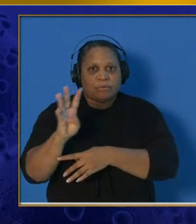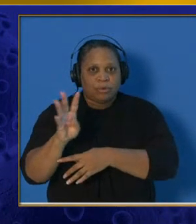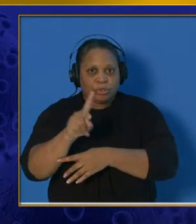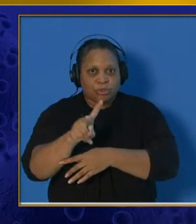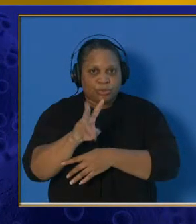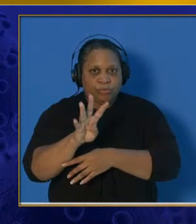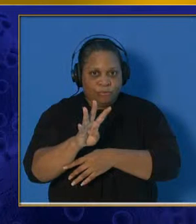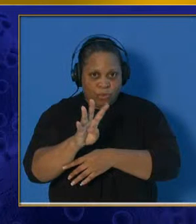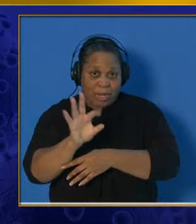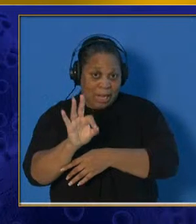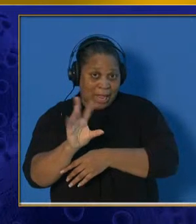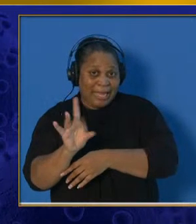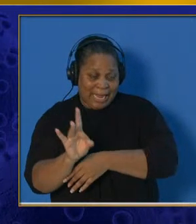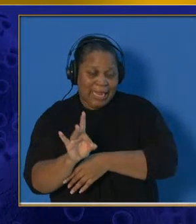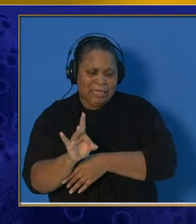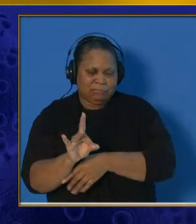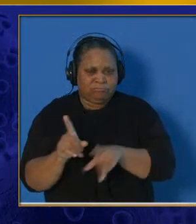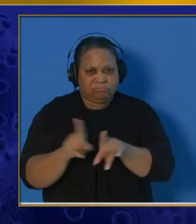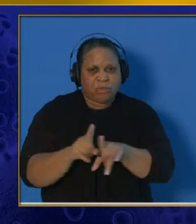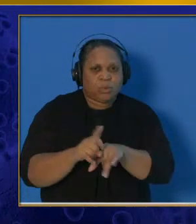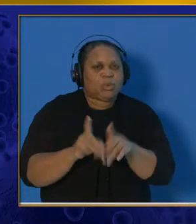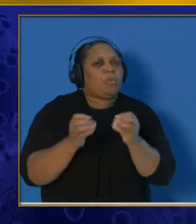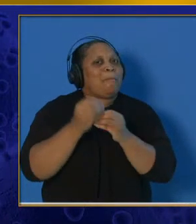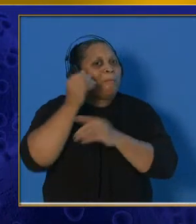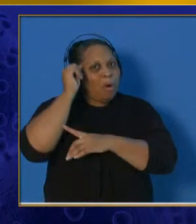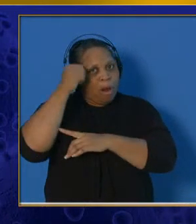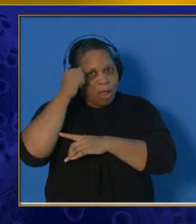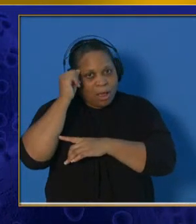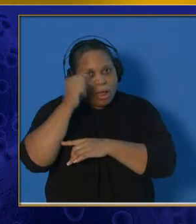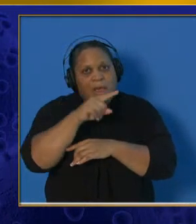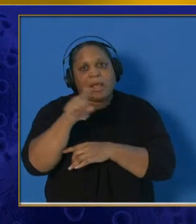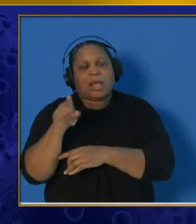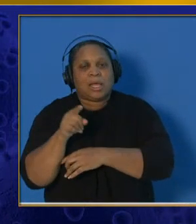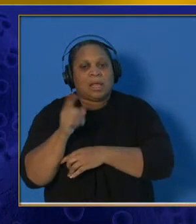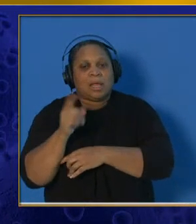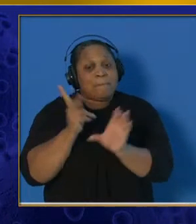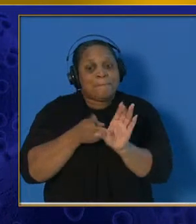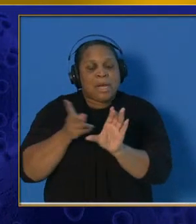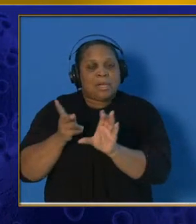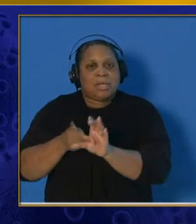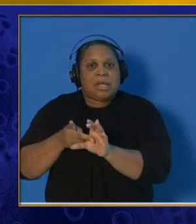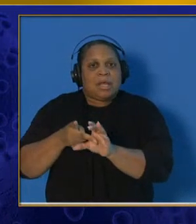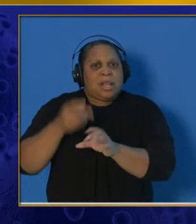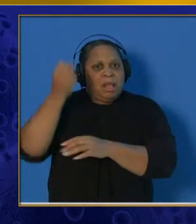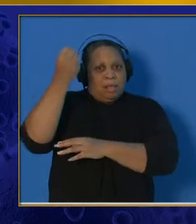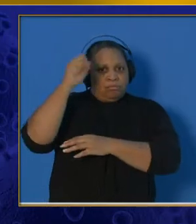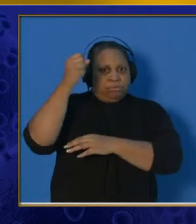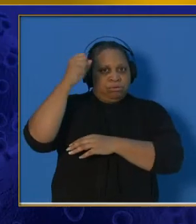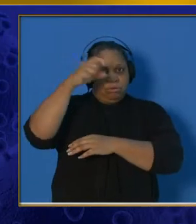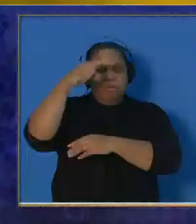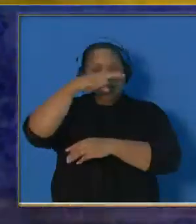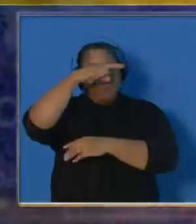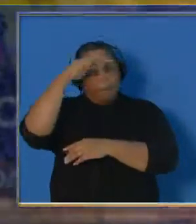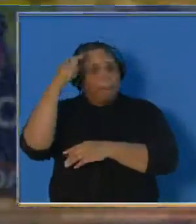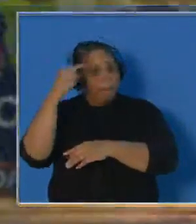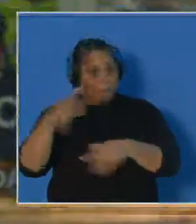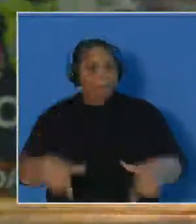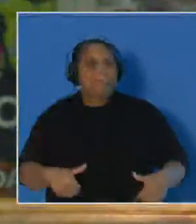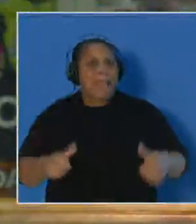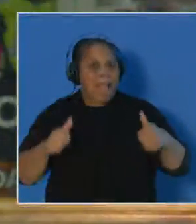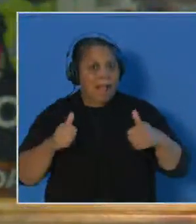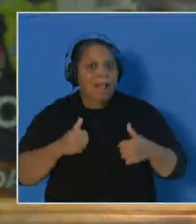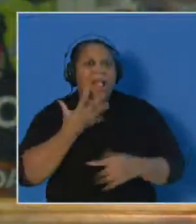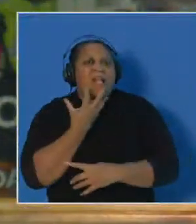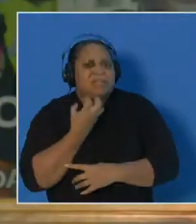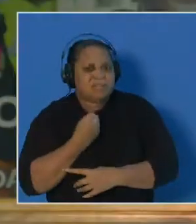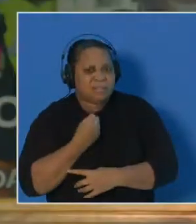444-2498. Also, a further reminder, if you participated in the Black Lives Matter March last week Sunday and were in